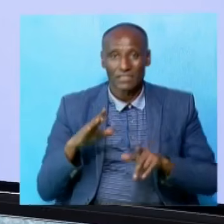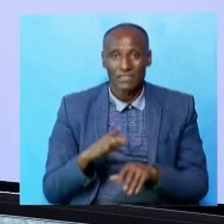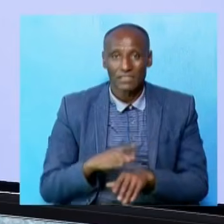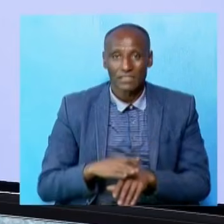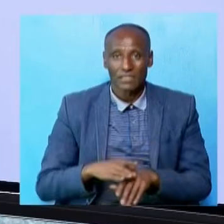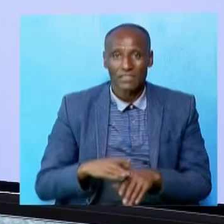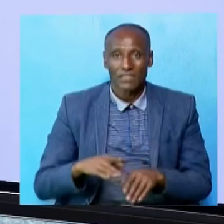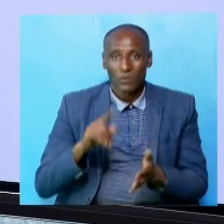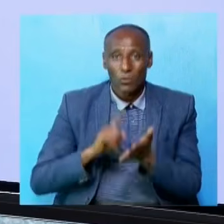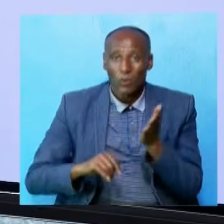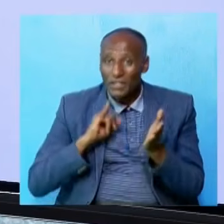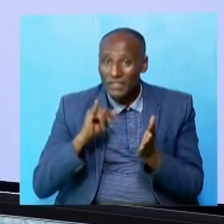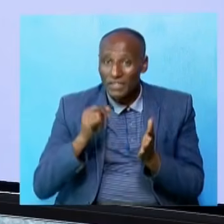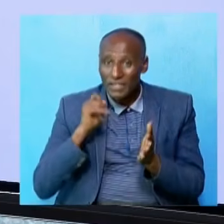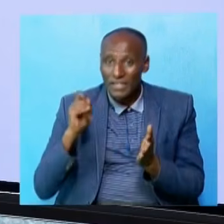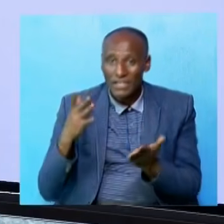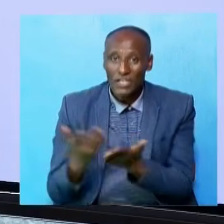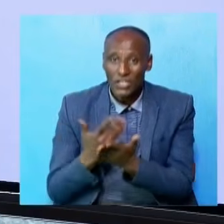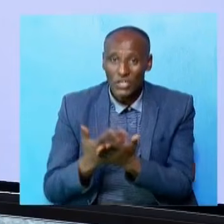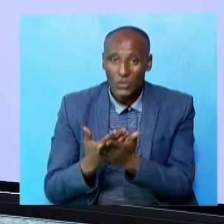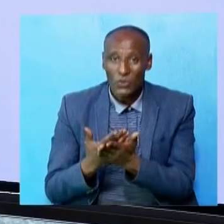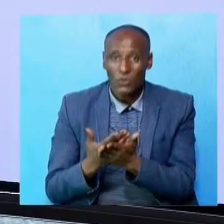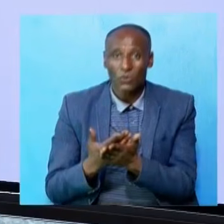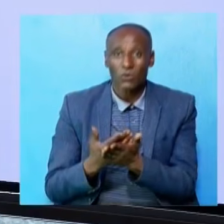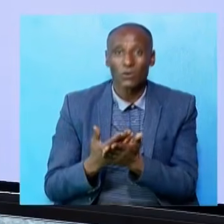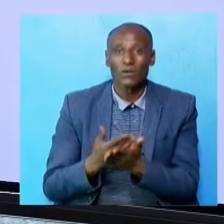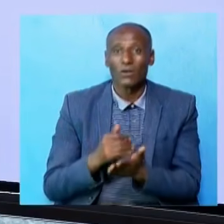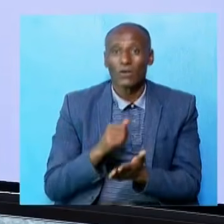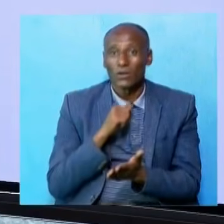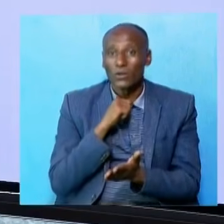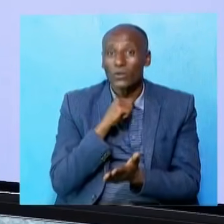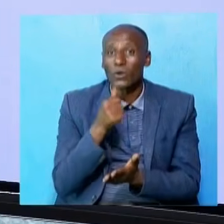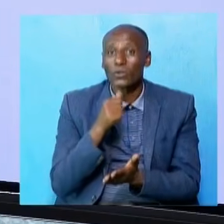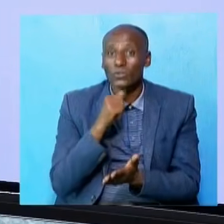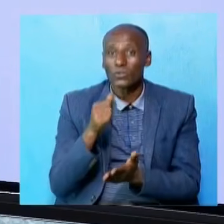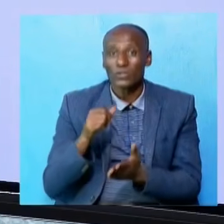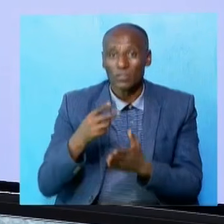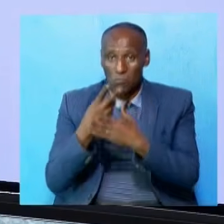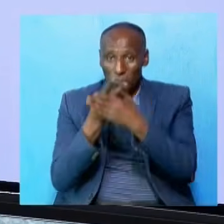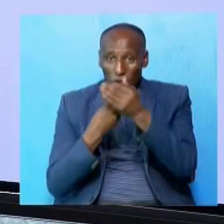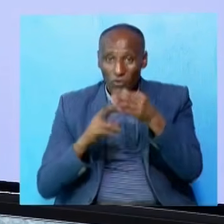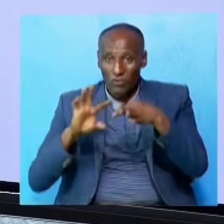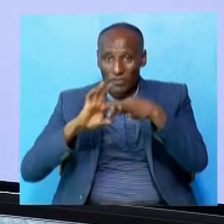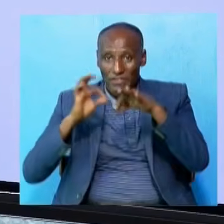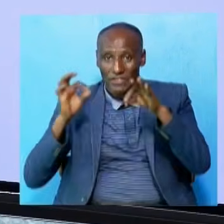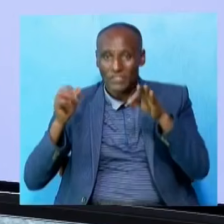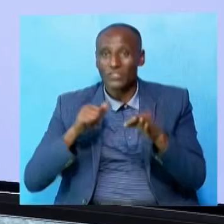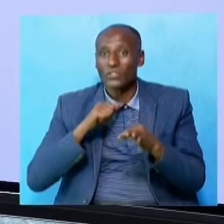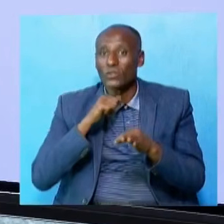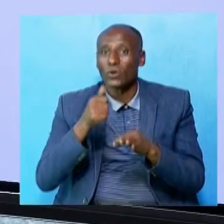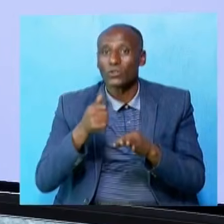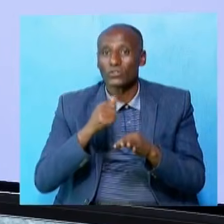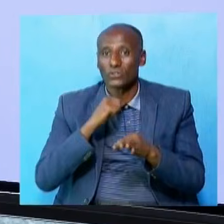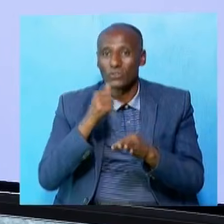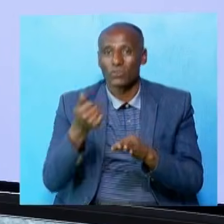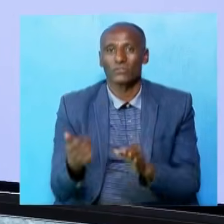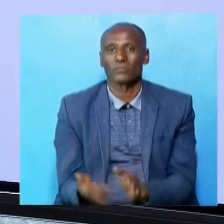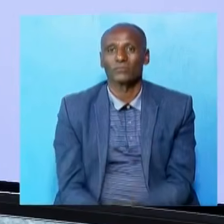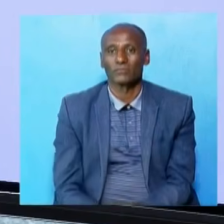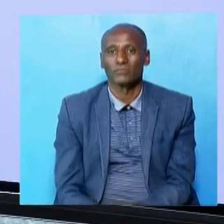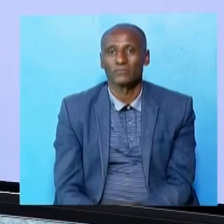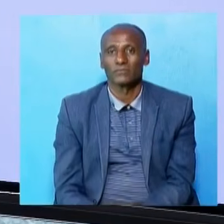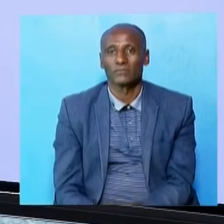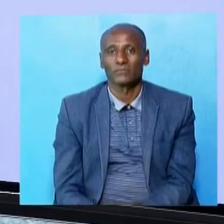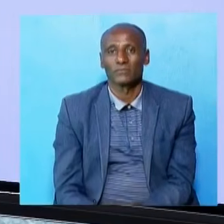is it? Very good, not. In both of the sentences, what do we have? Not. This